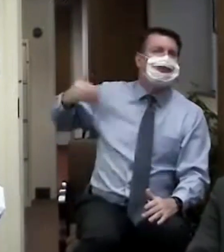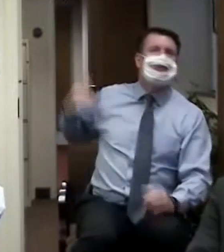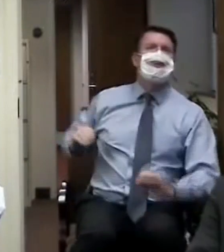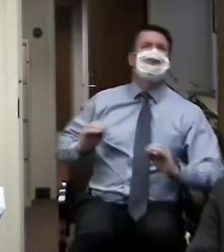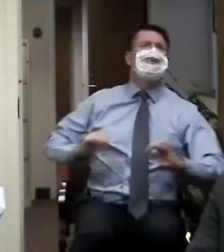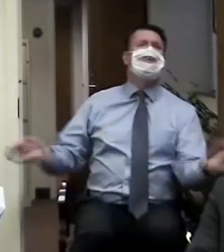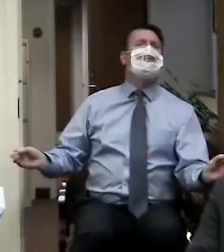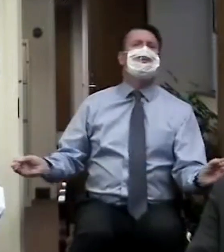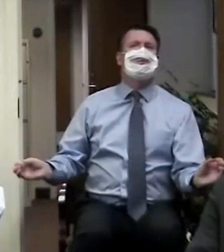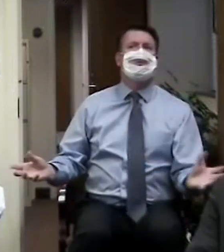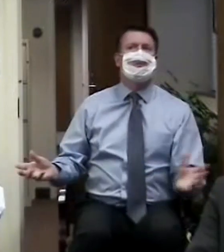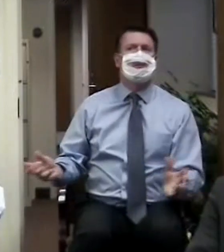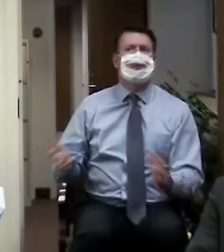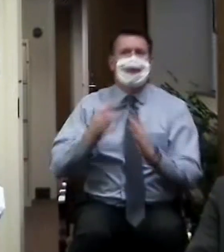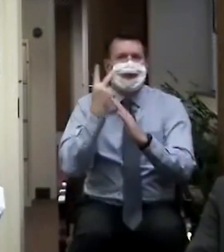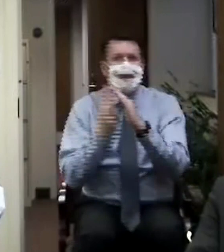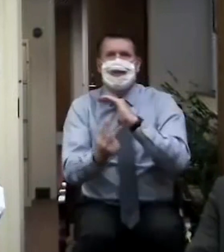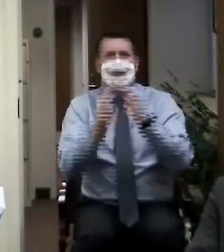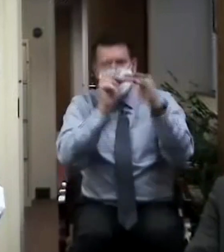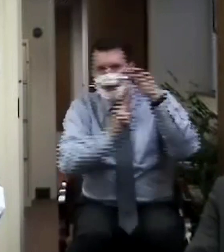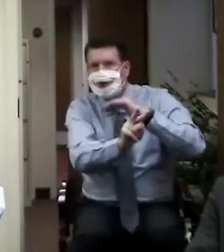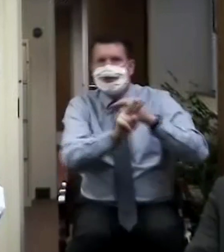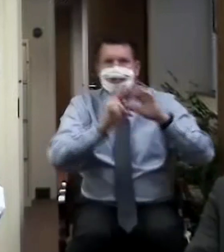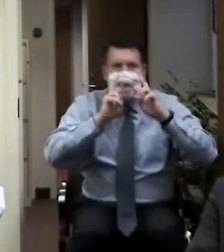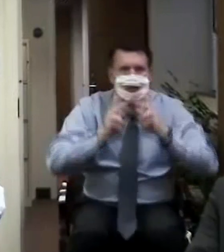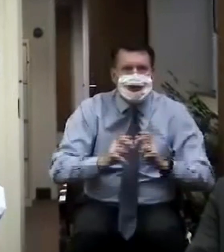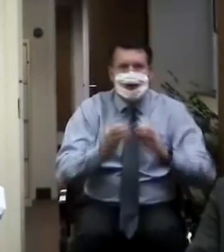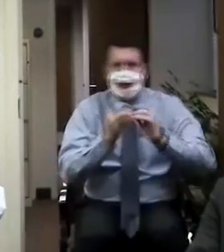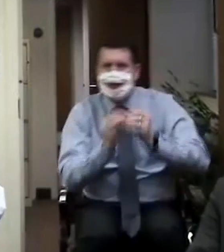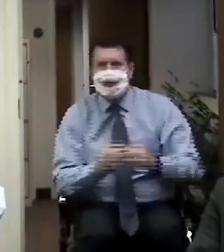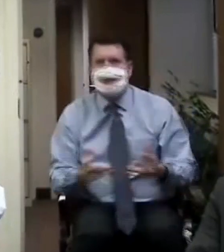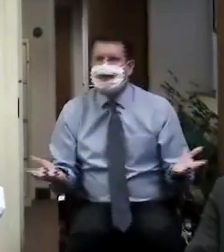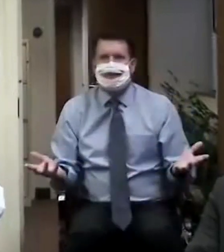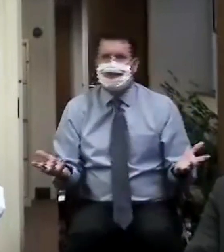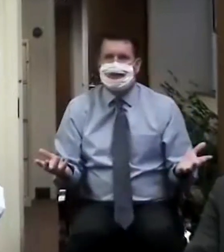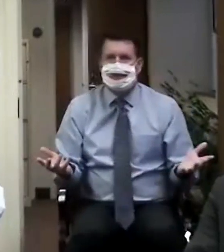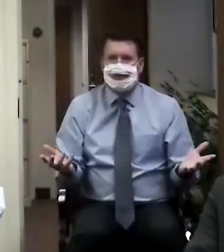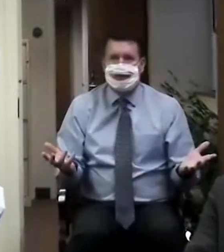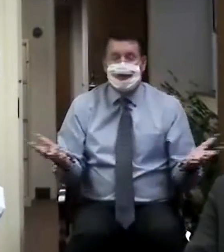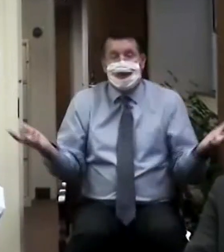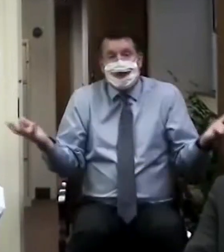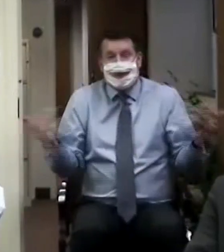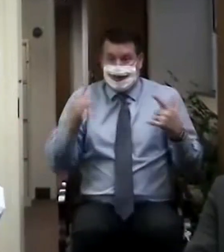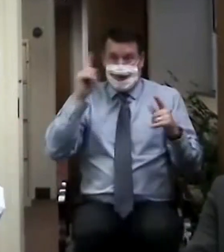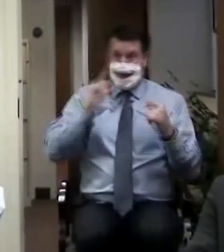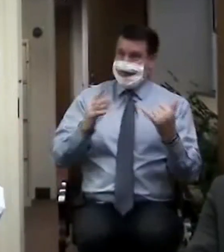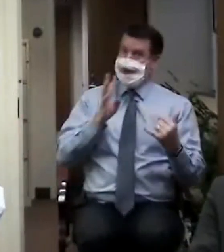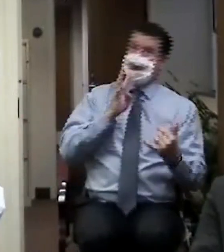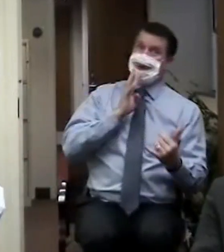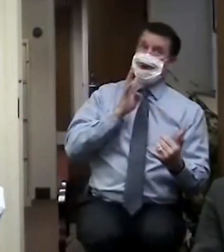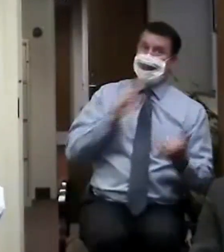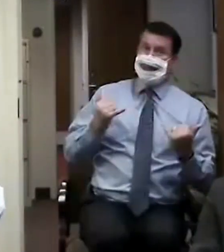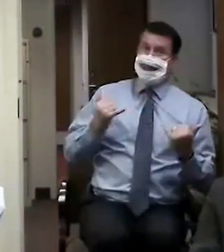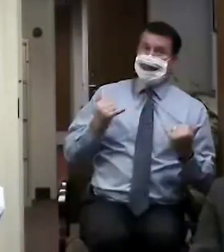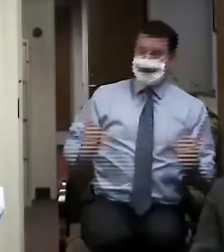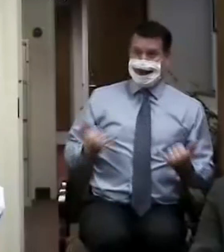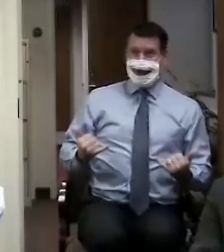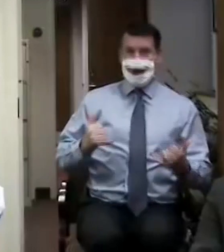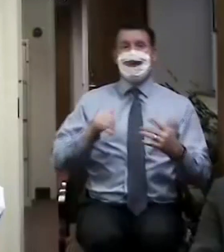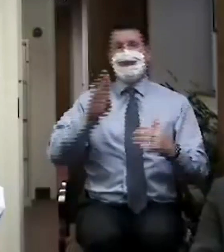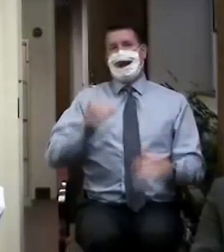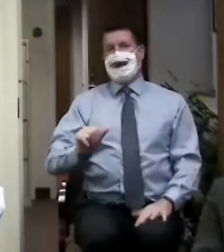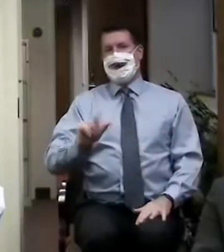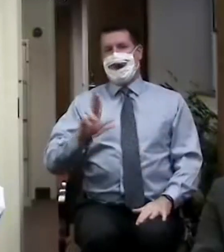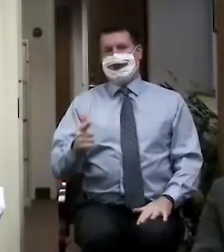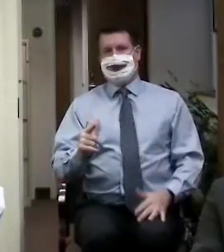to at least 75% by that time frame. I don't know, Adam, if you want to add to that. Yeah, I think, Brad, you're right. It's hard to predict, but